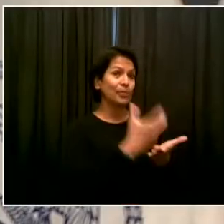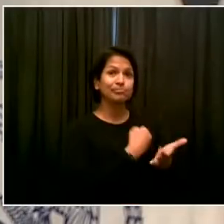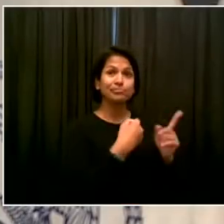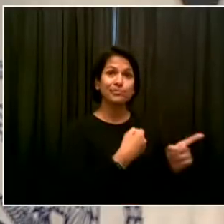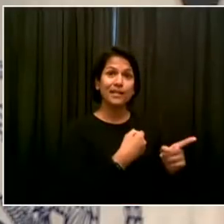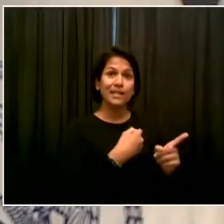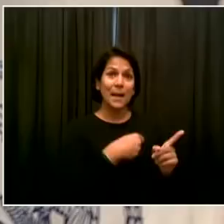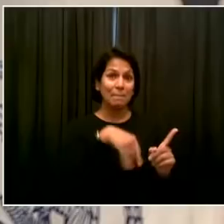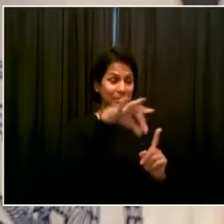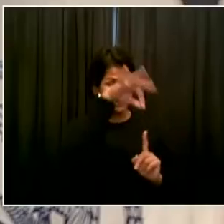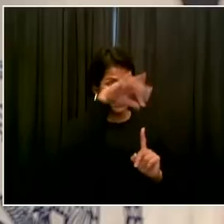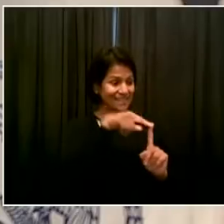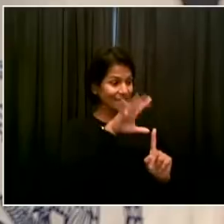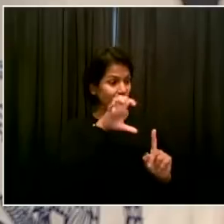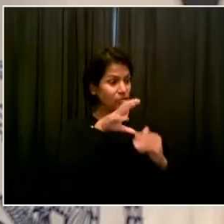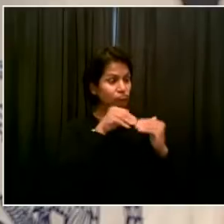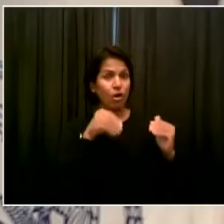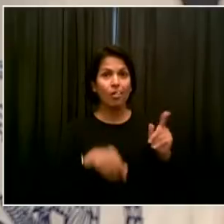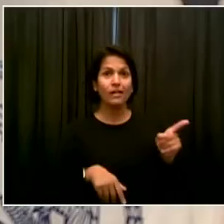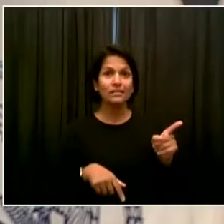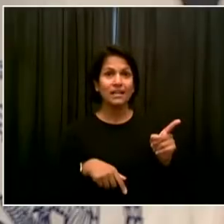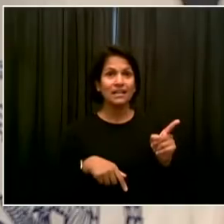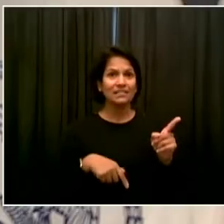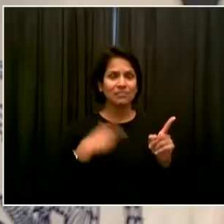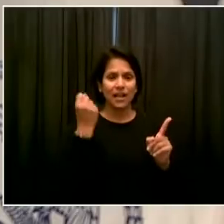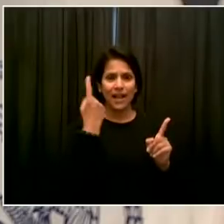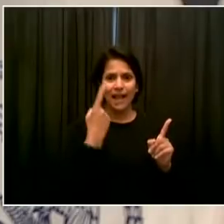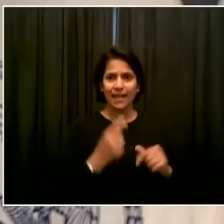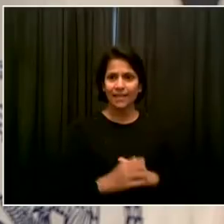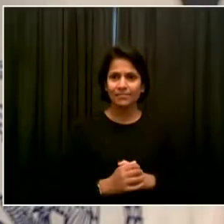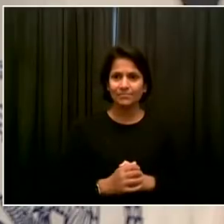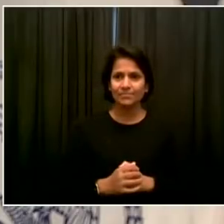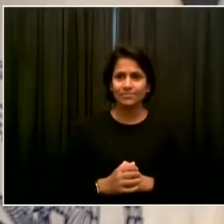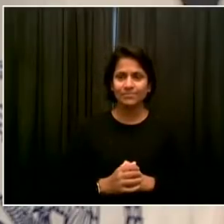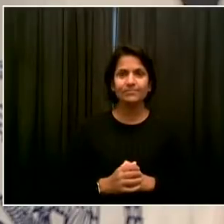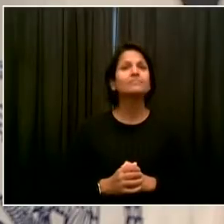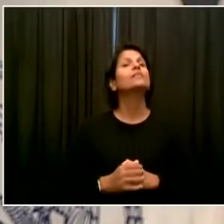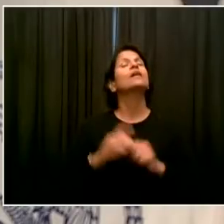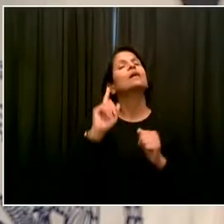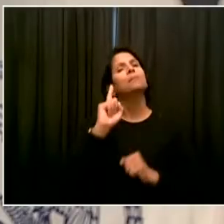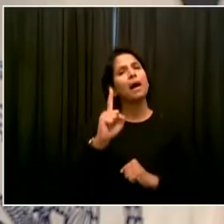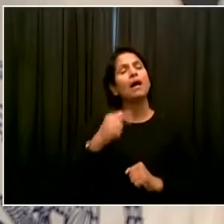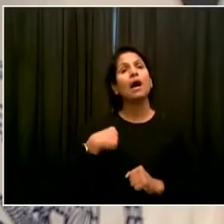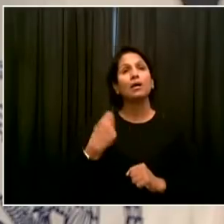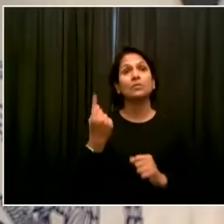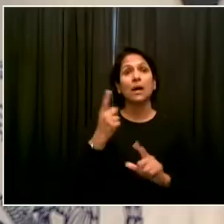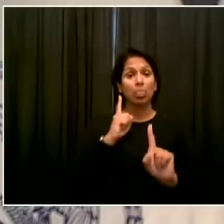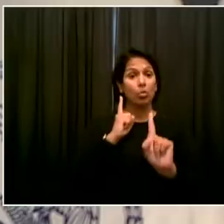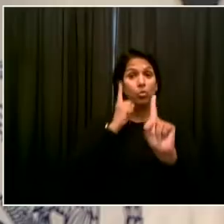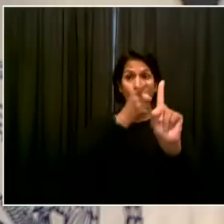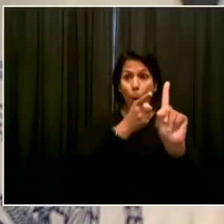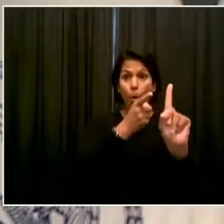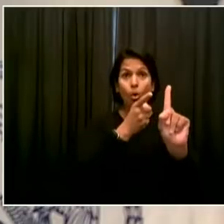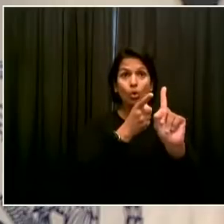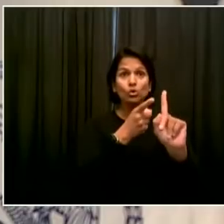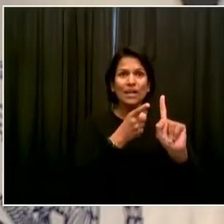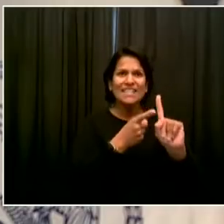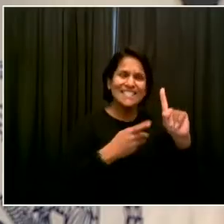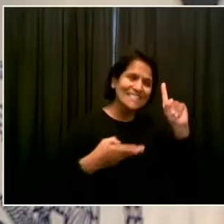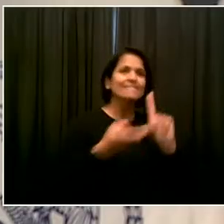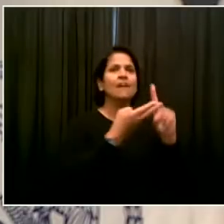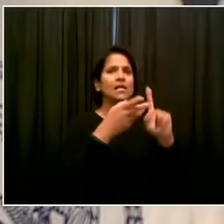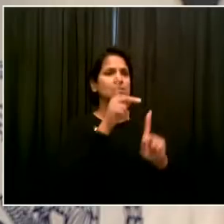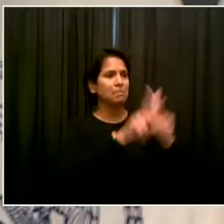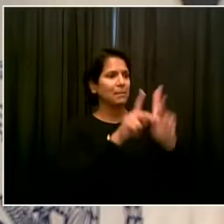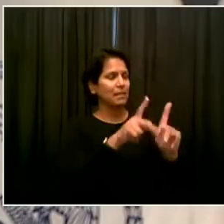it. But I'm coming from a very practical place. I'm trying to get us to a goal. And I think this is a smart incentive to